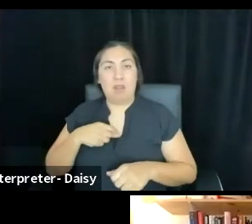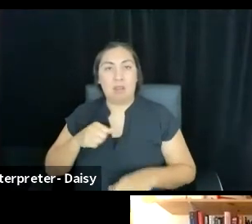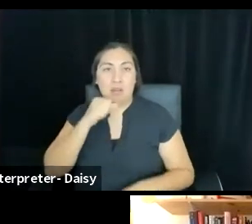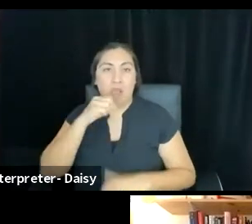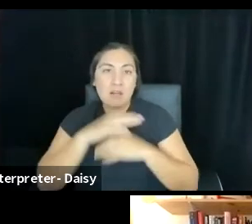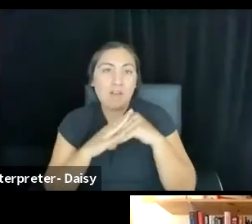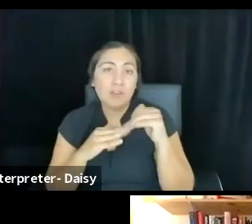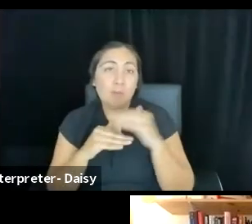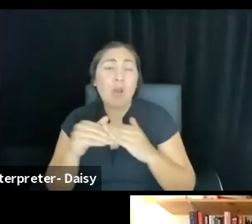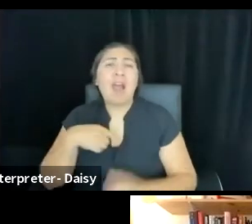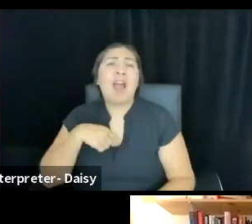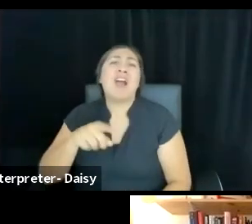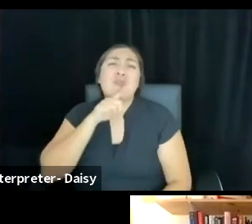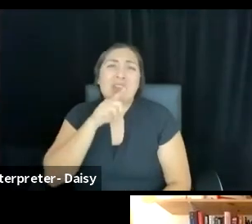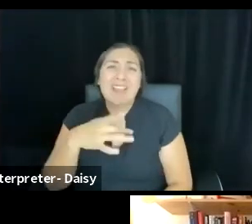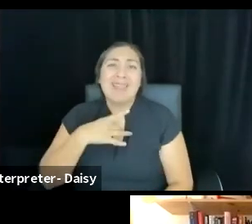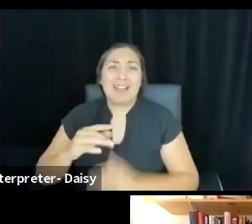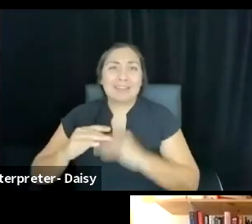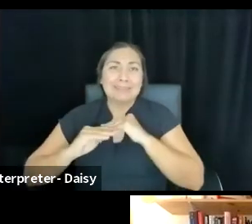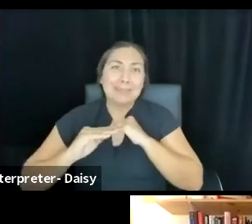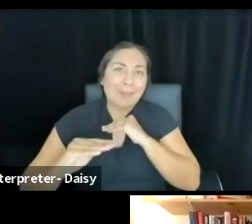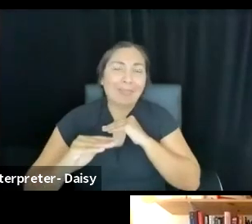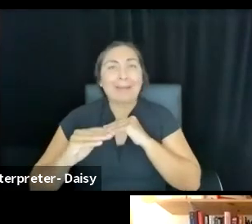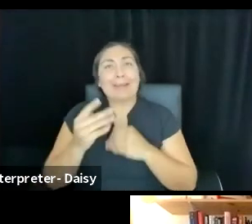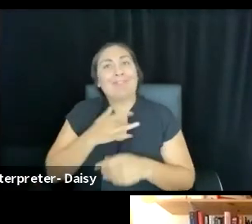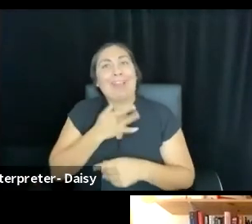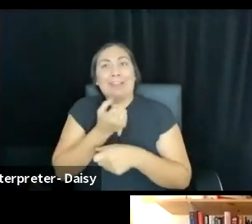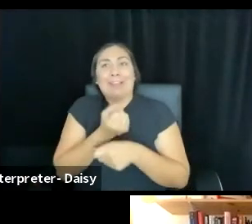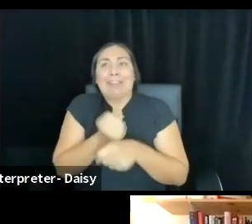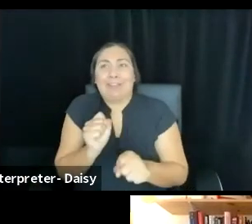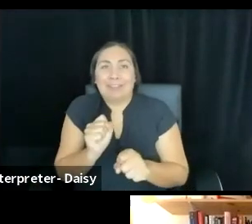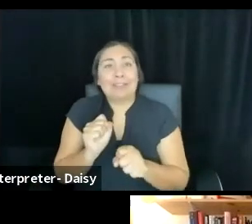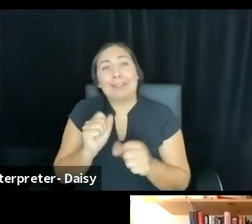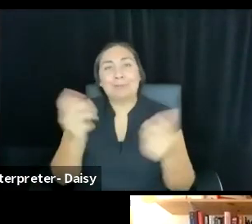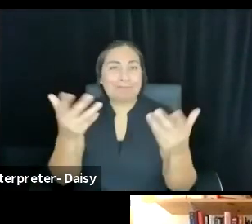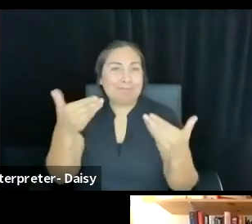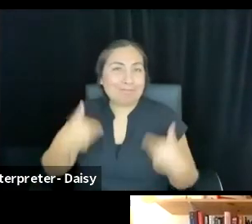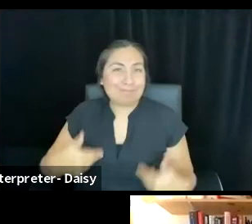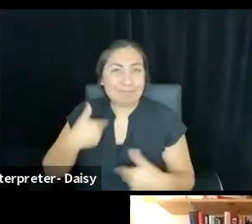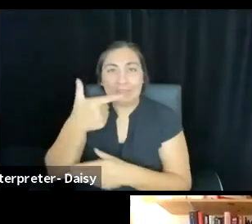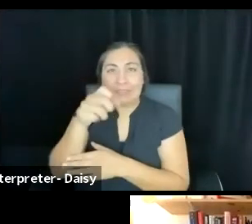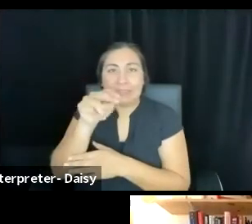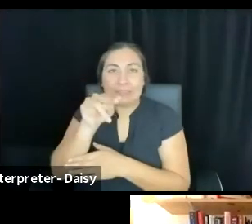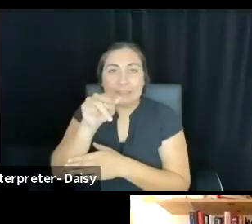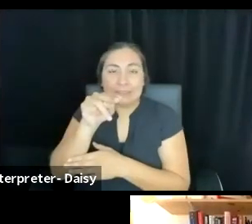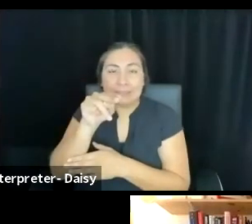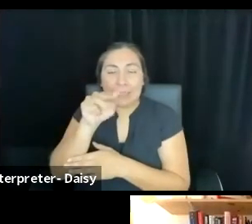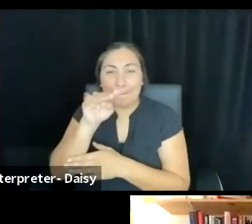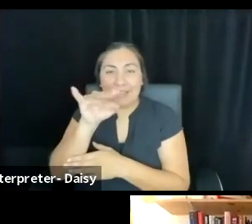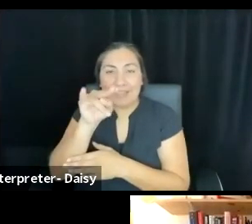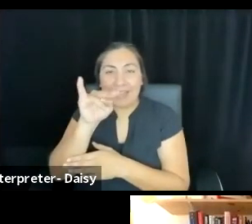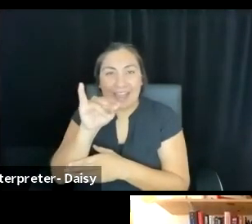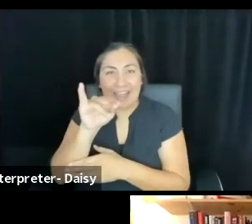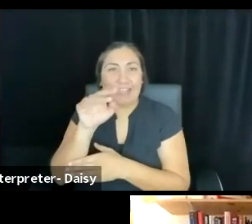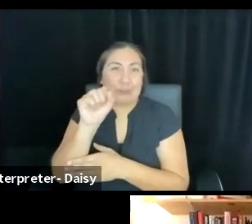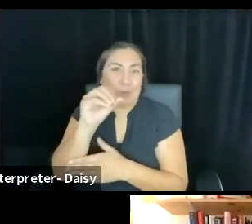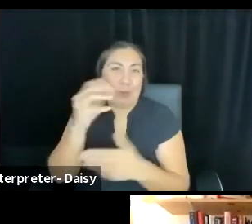also choose things constantly that make me feel uncomfortable. I'm a Gemini, what can I say? But what I want to make